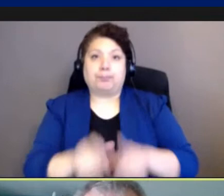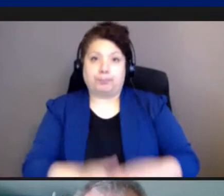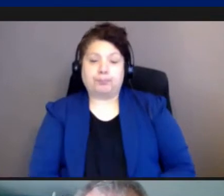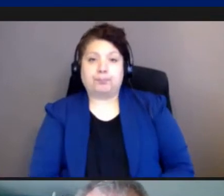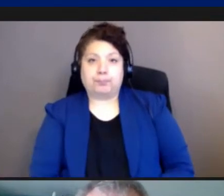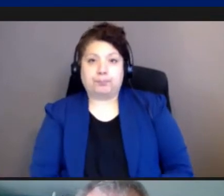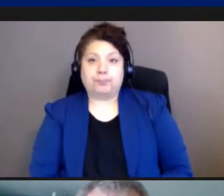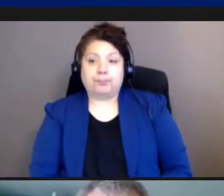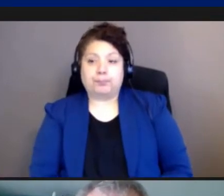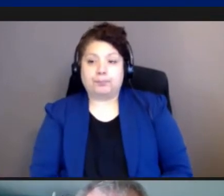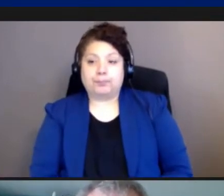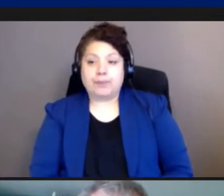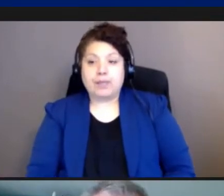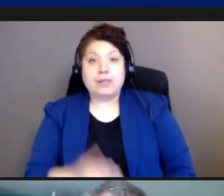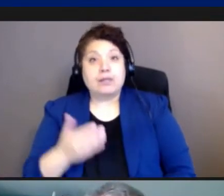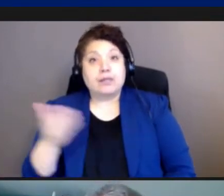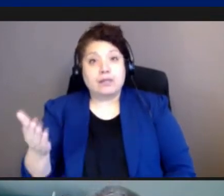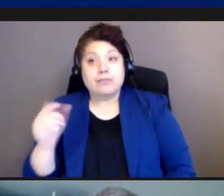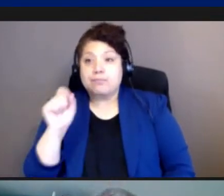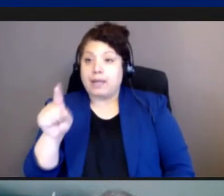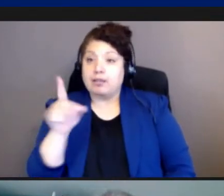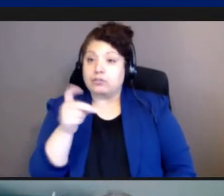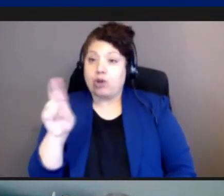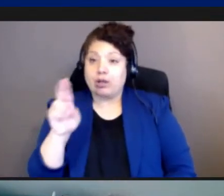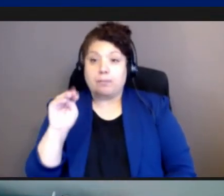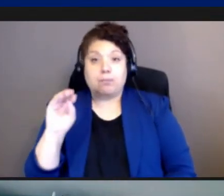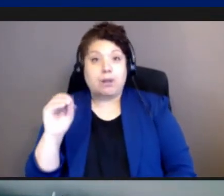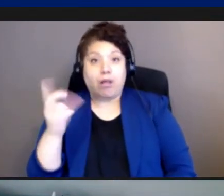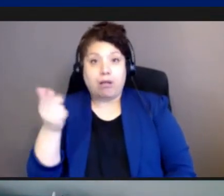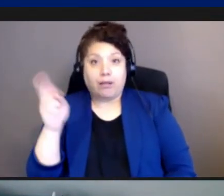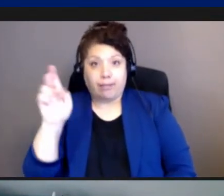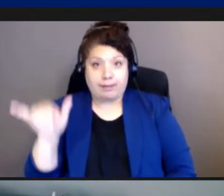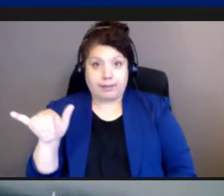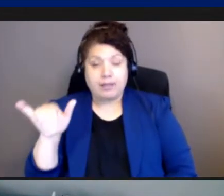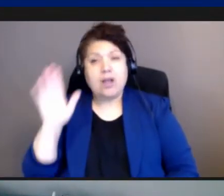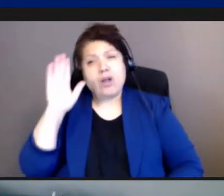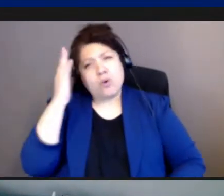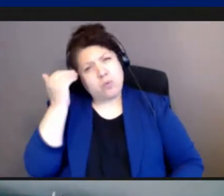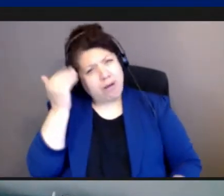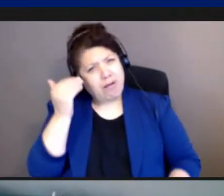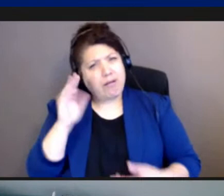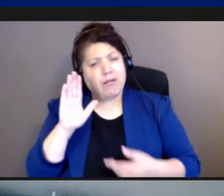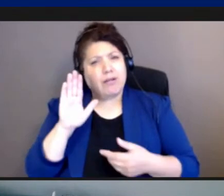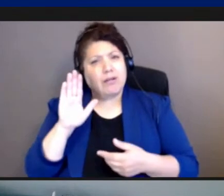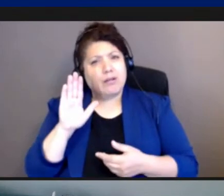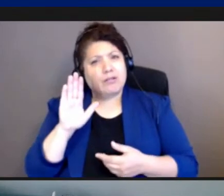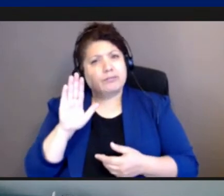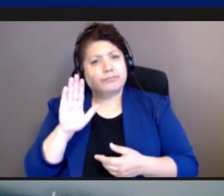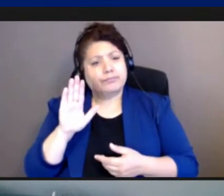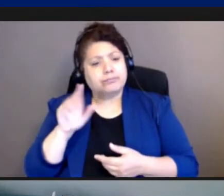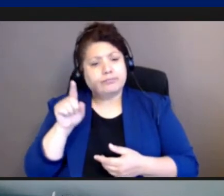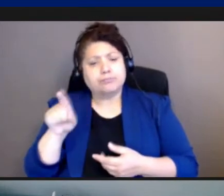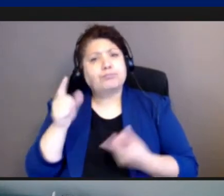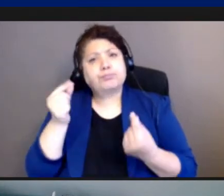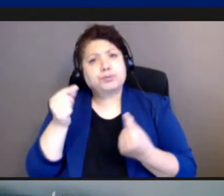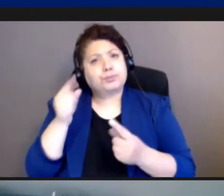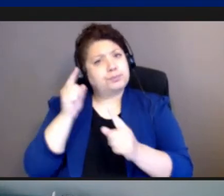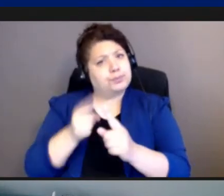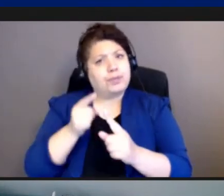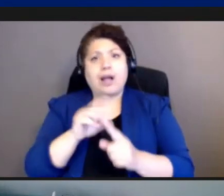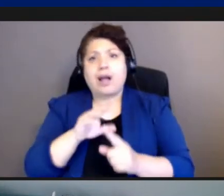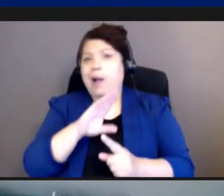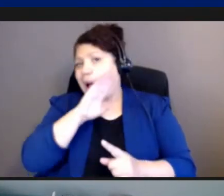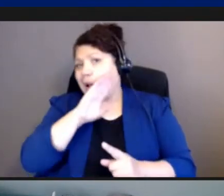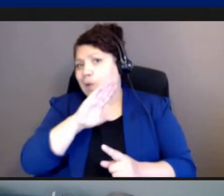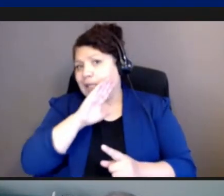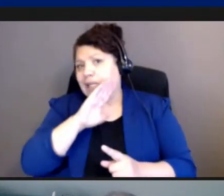Great. And for Dr. Malachny, just curious why the call on Halloween gatherings